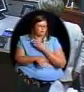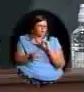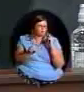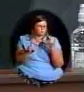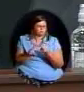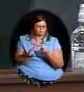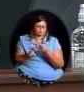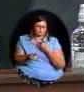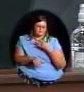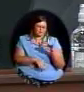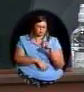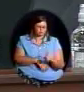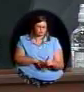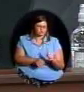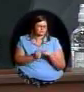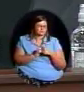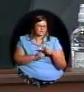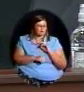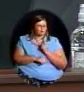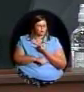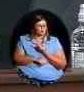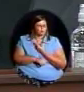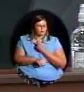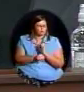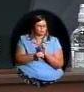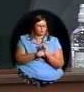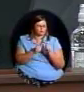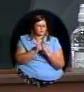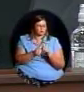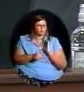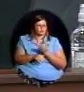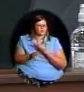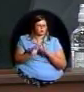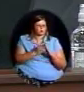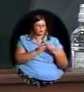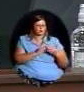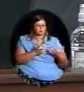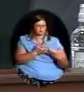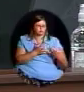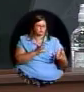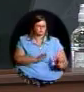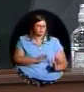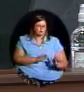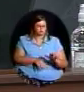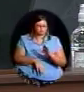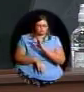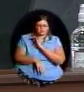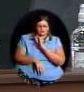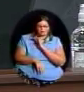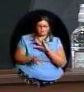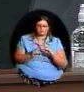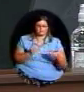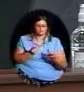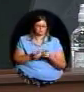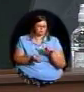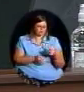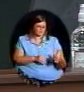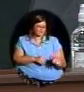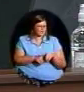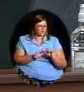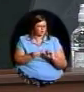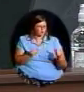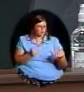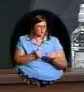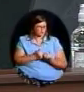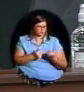Question I have is how are we working with our community partners, the police department and the other agencies that we work